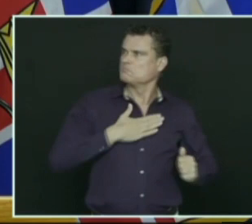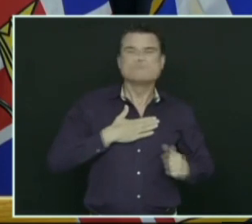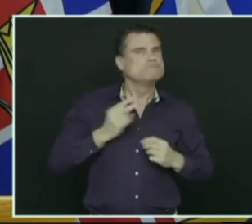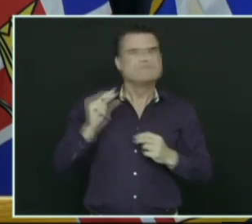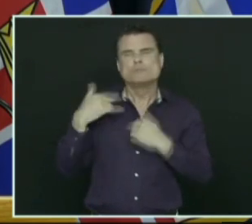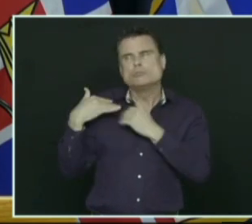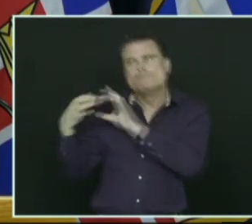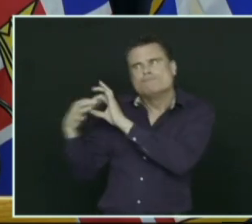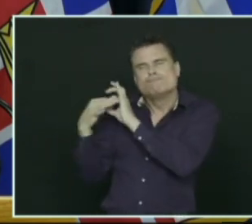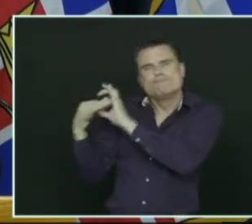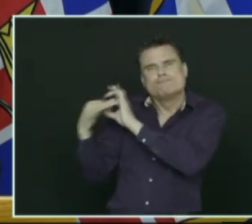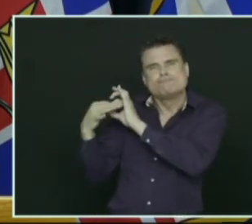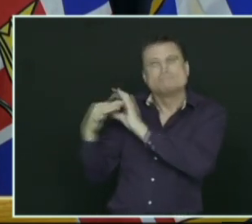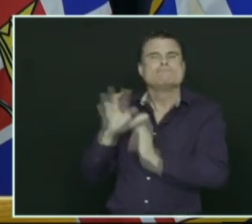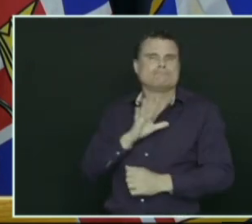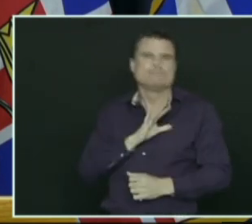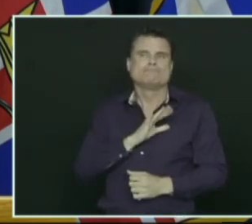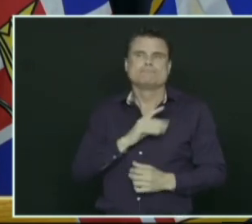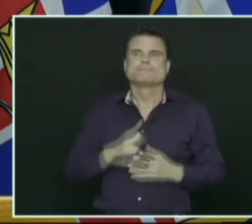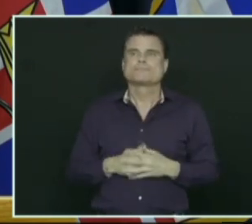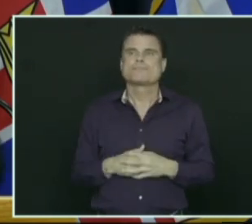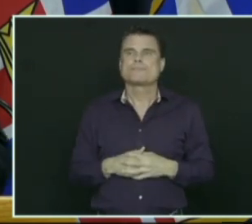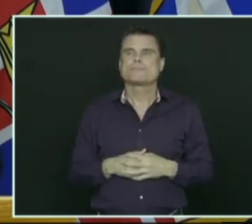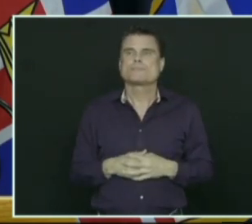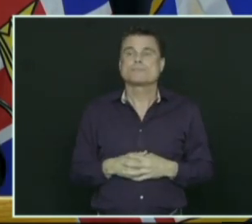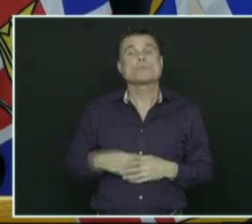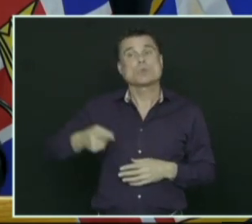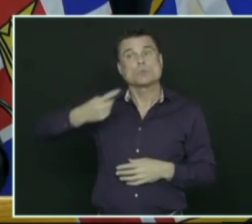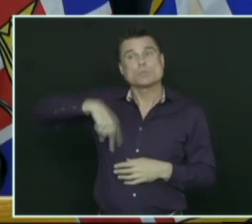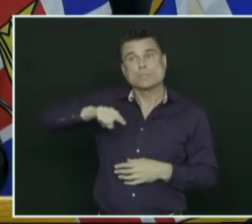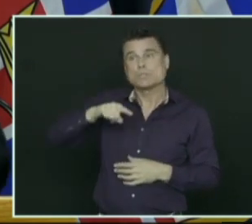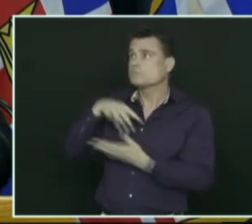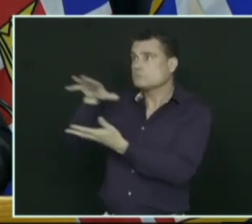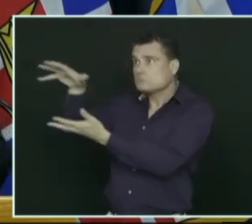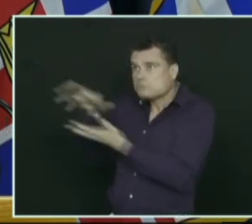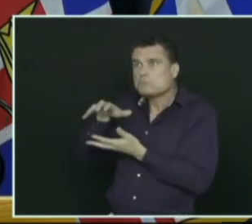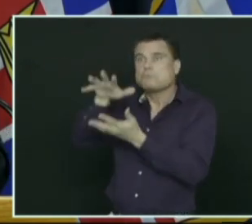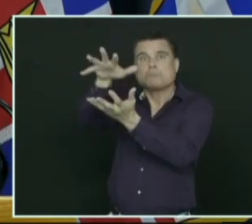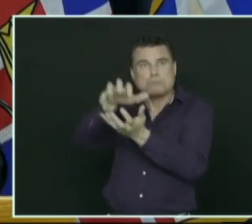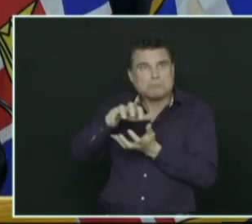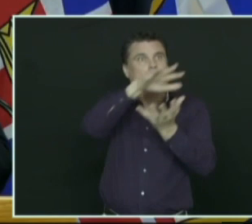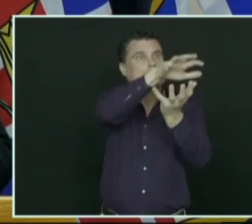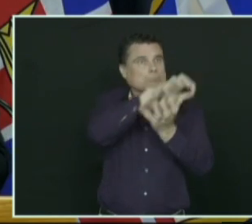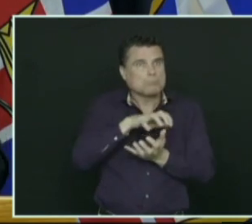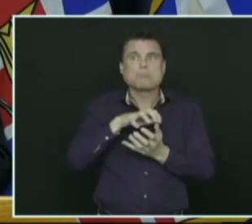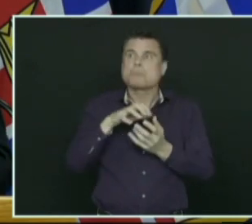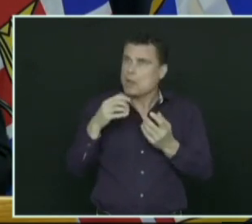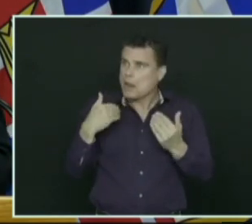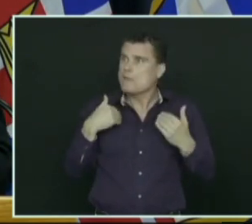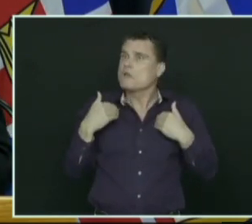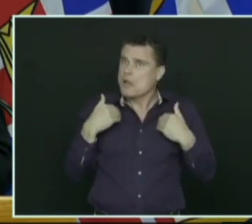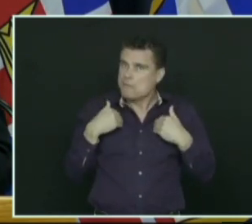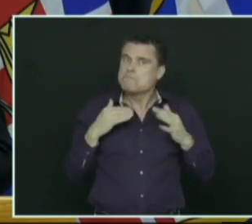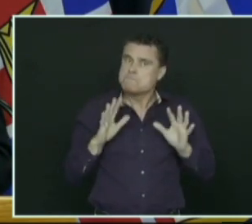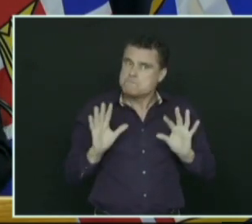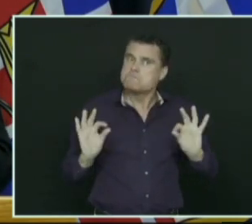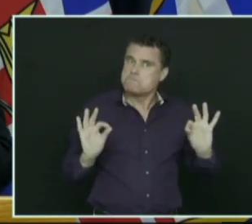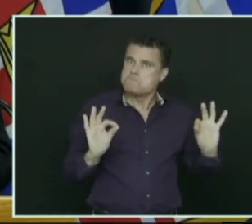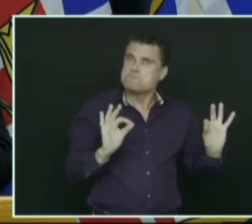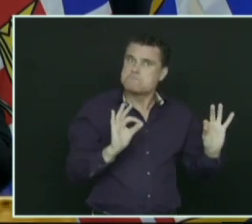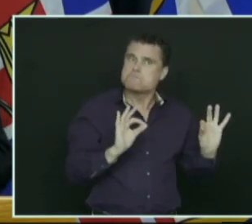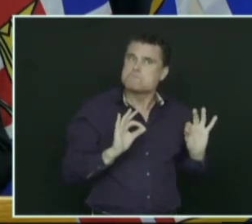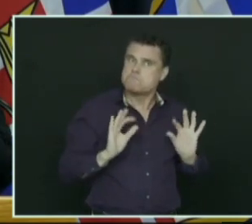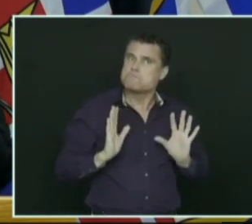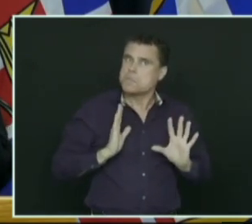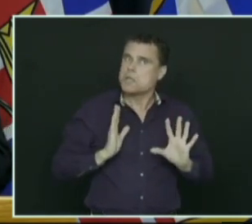spectrum of healthcare. And I'd also like to acknowledge, particularly in the Provincial Health Services Authority, but all of the health authorities, the work